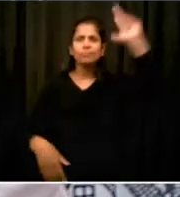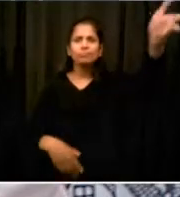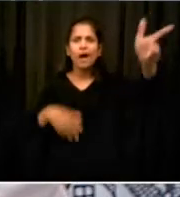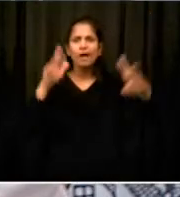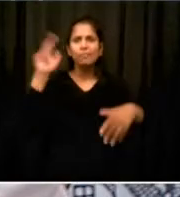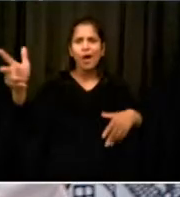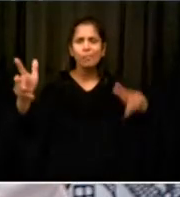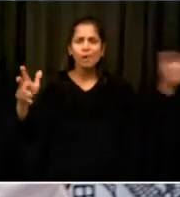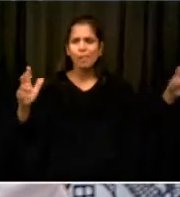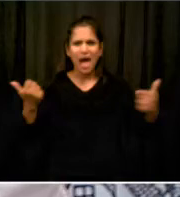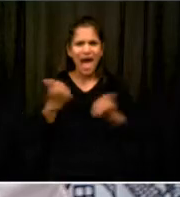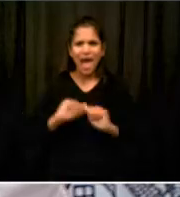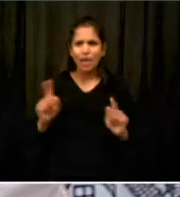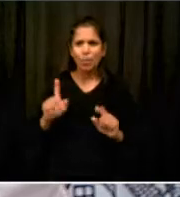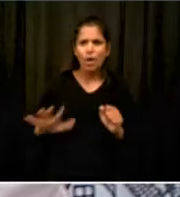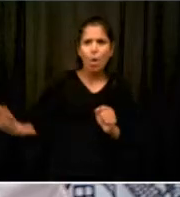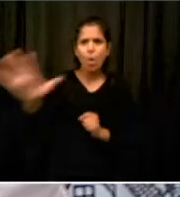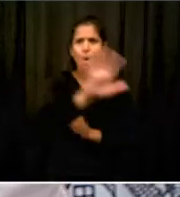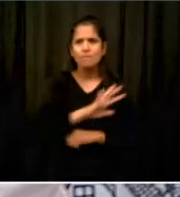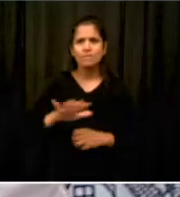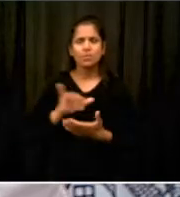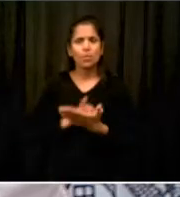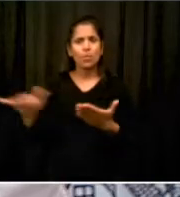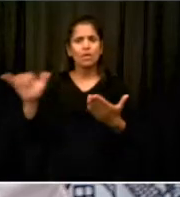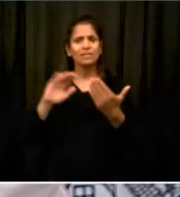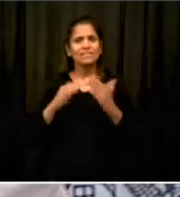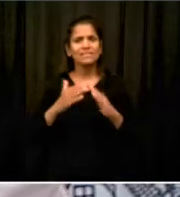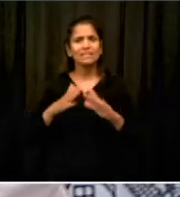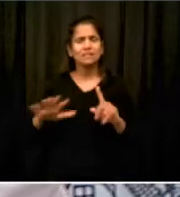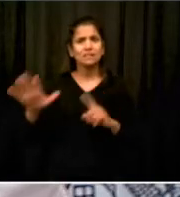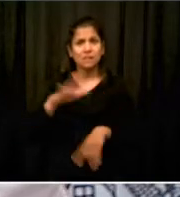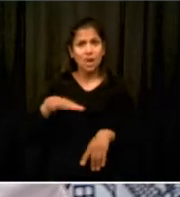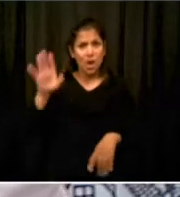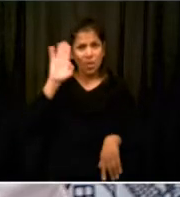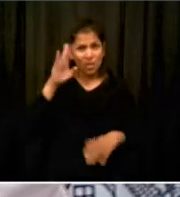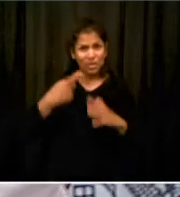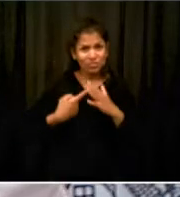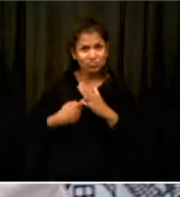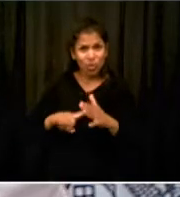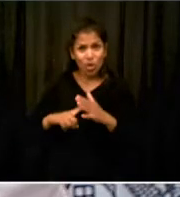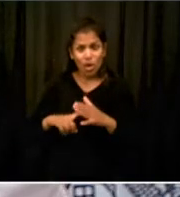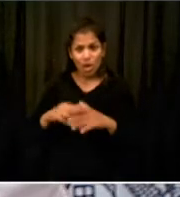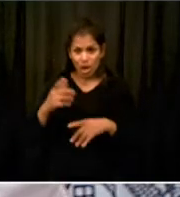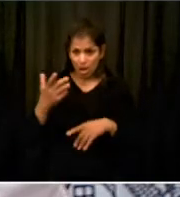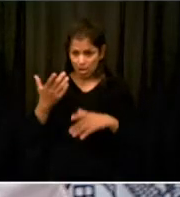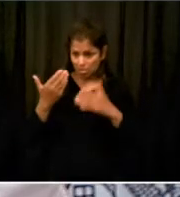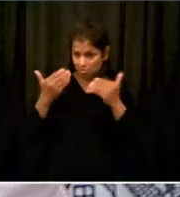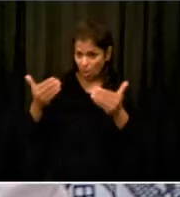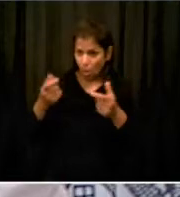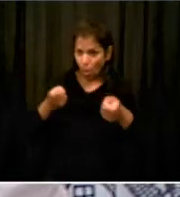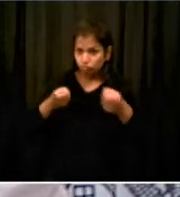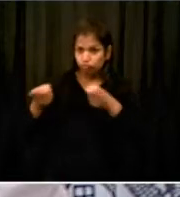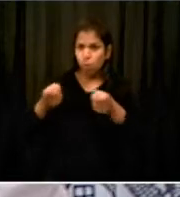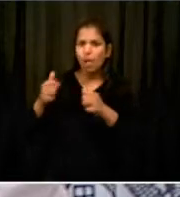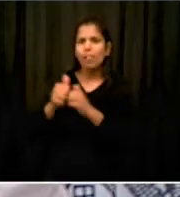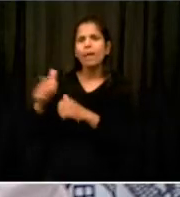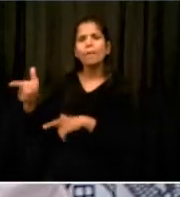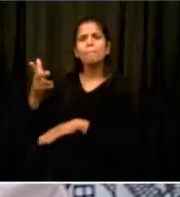this has been a growing reality that we're trying to best address in a very complex